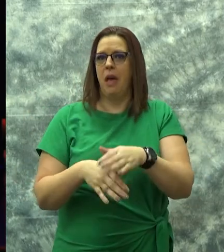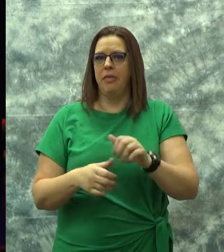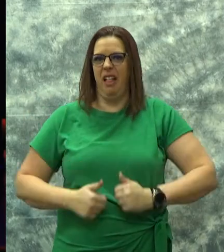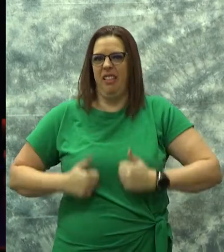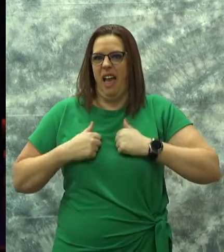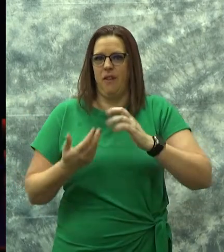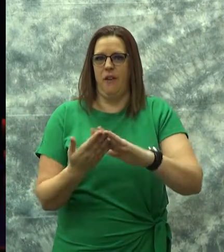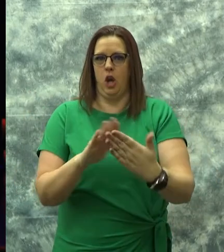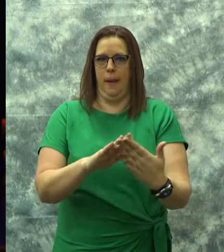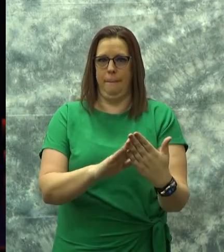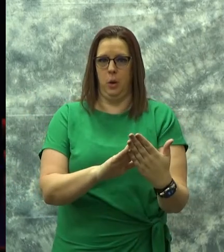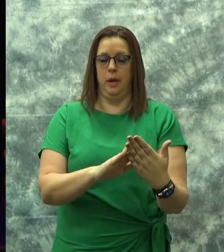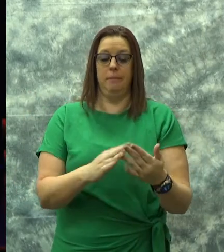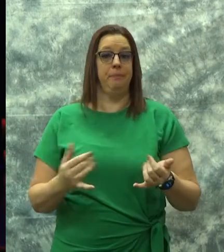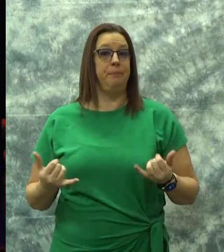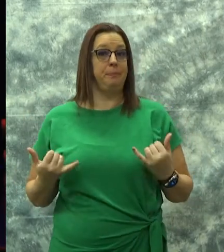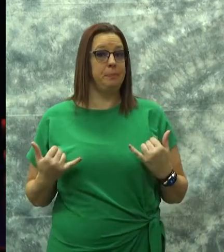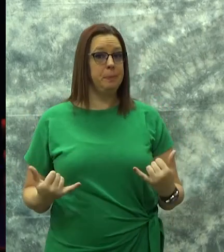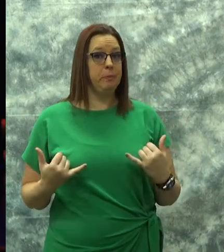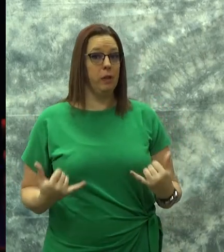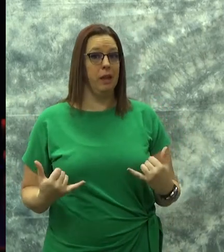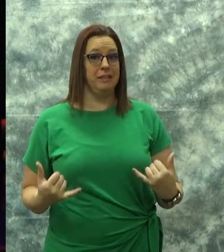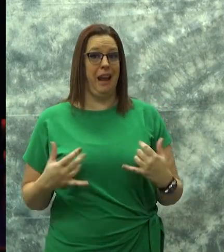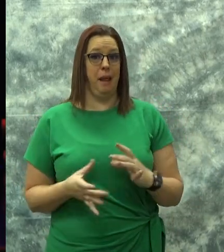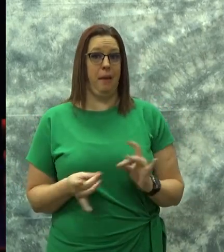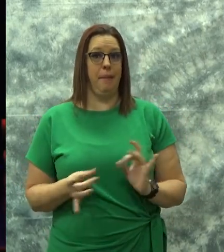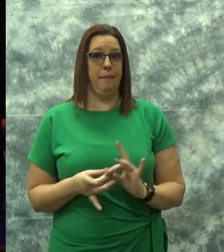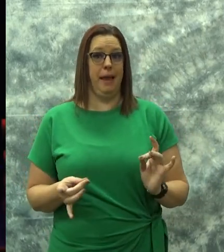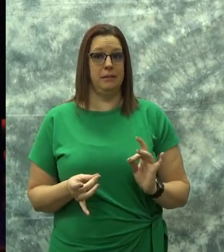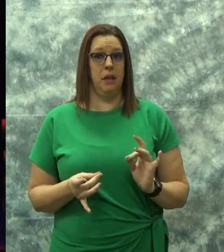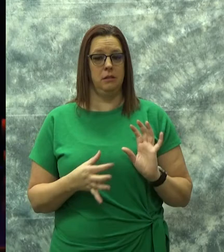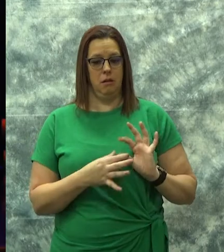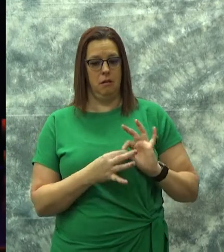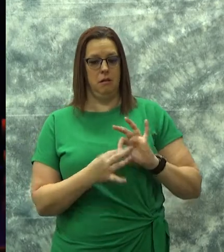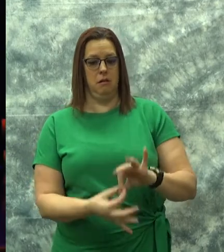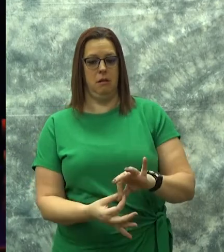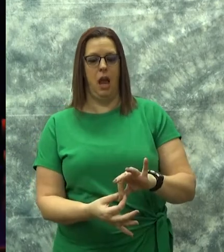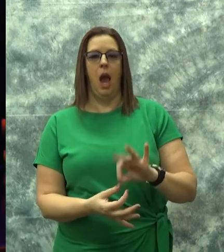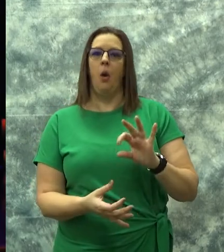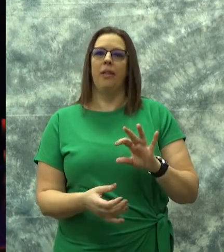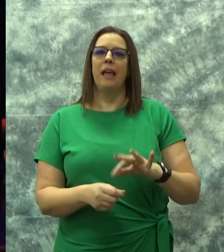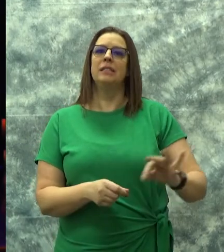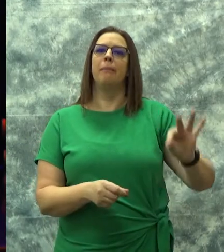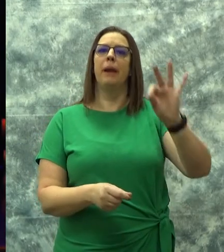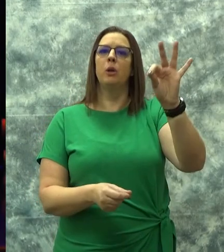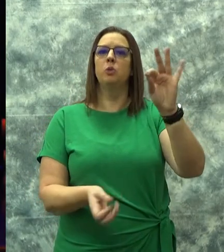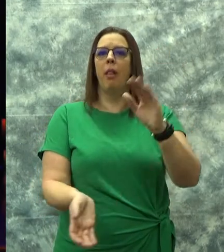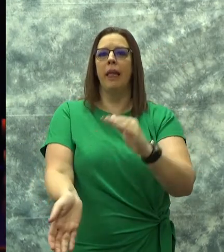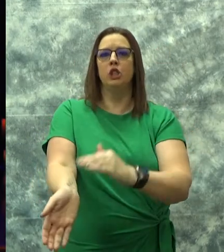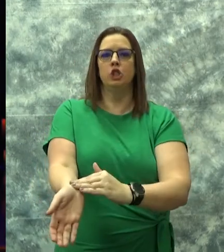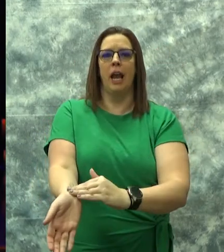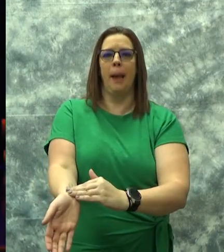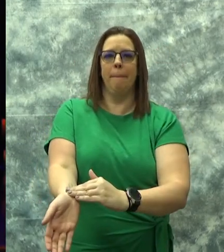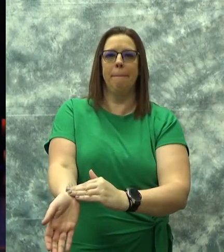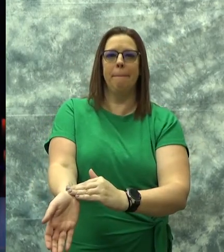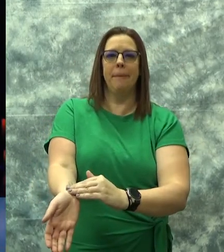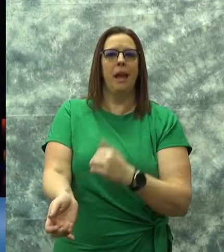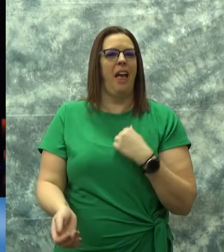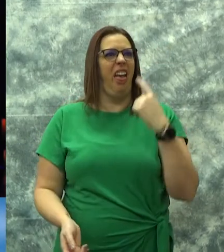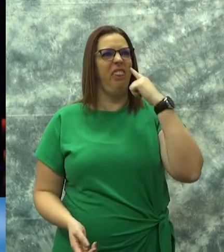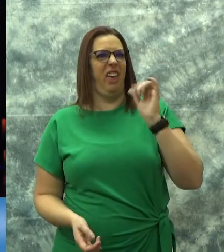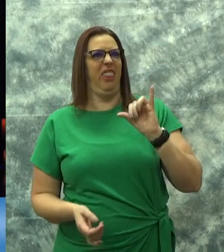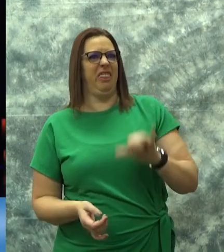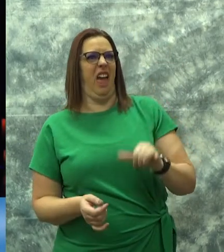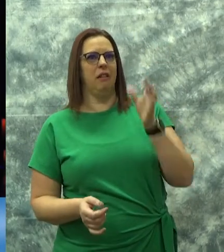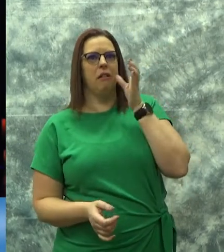the life of our community. My message today has to do with having a spiritual checkup. And when I think